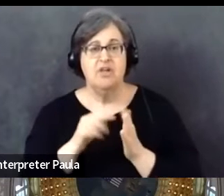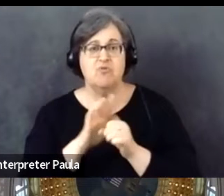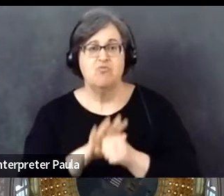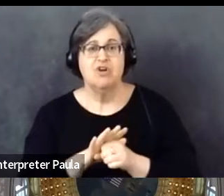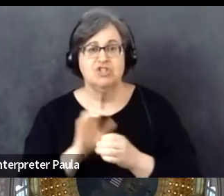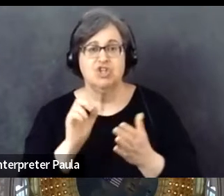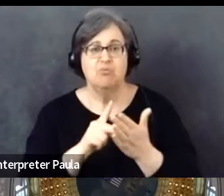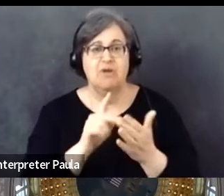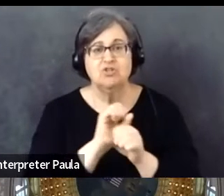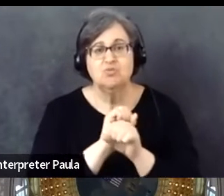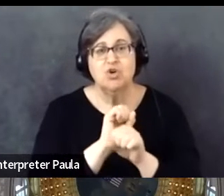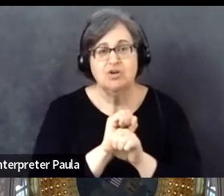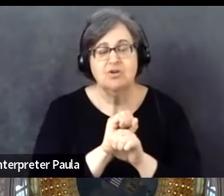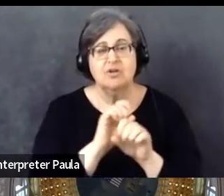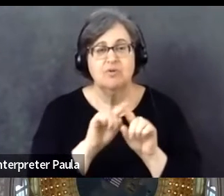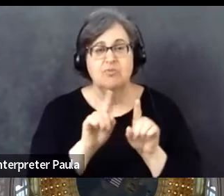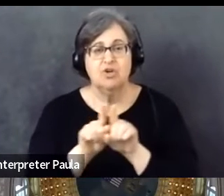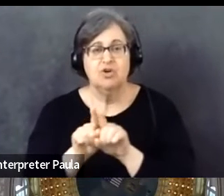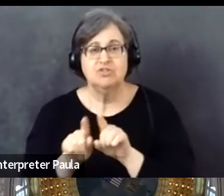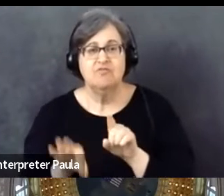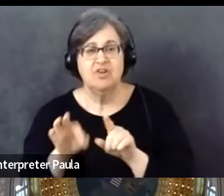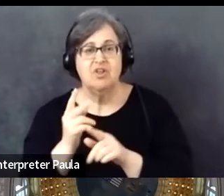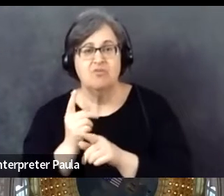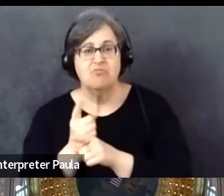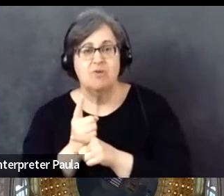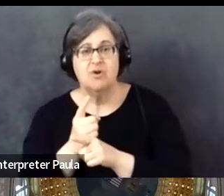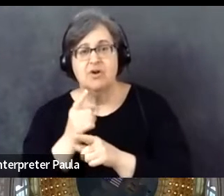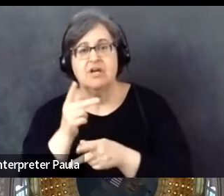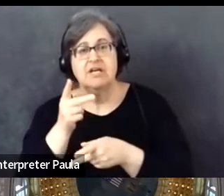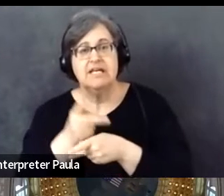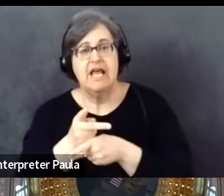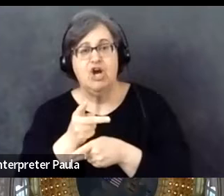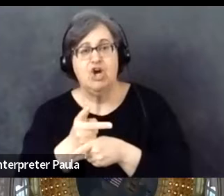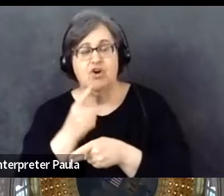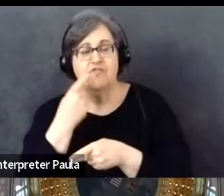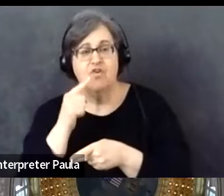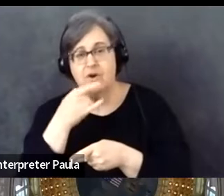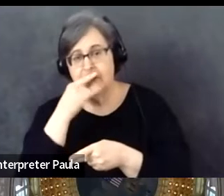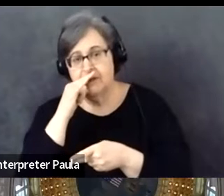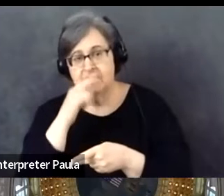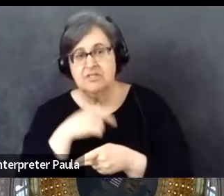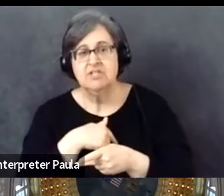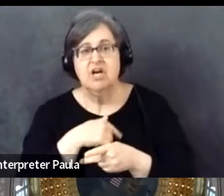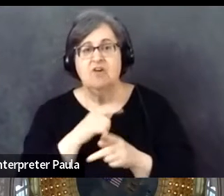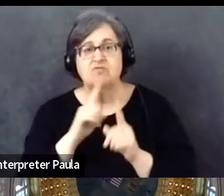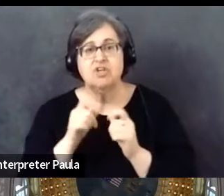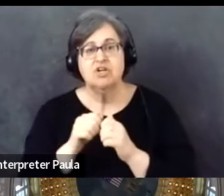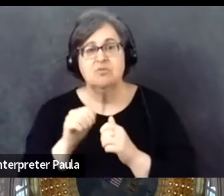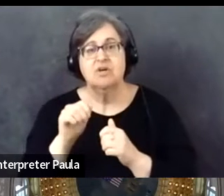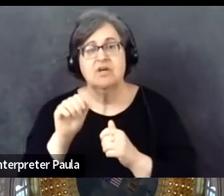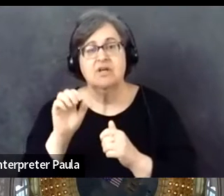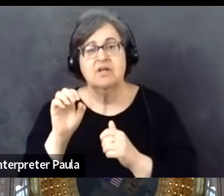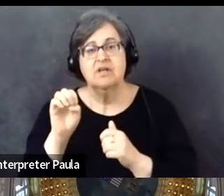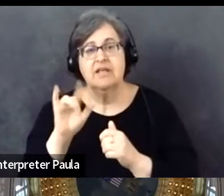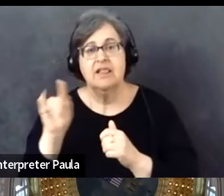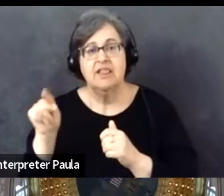work, but also to find the proper care for these kids. And I've talked to Elizabeth Matney a few times about this